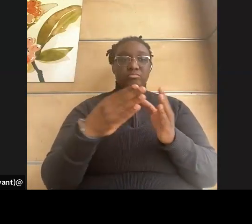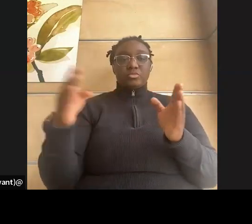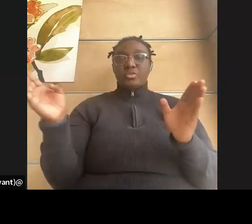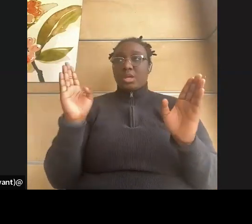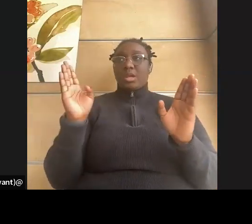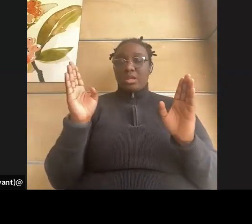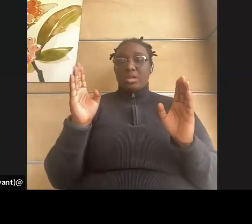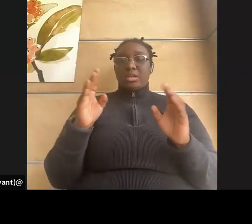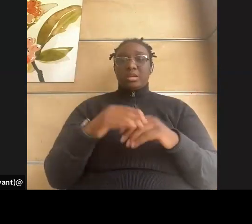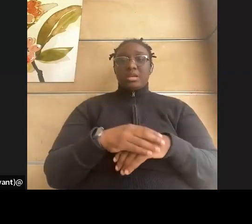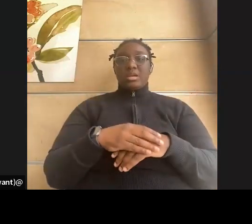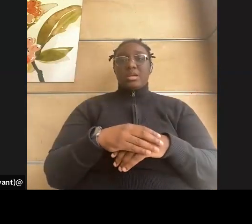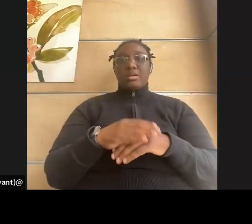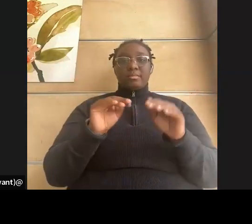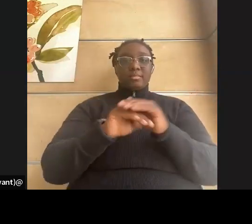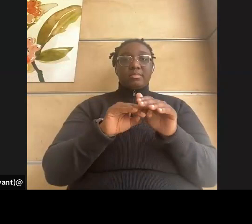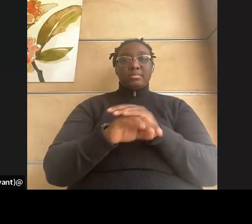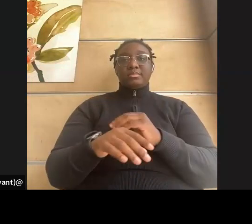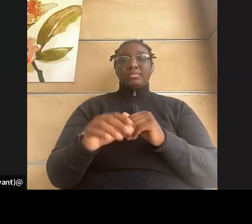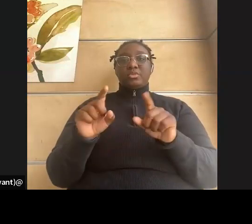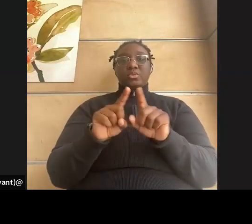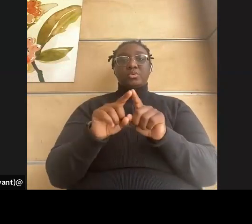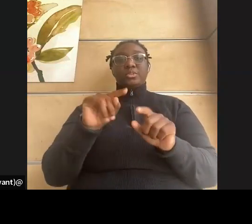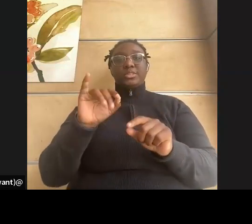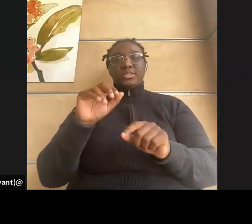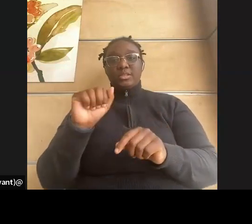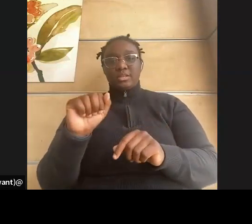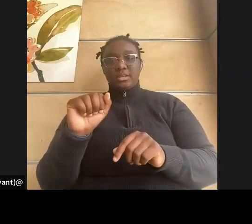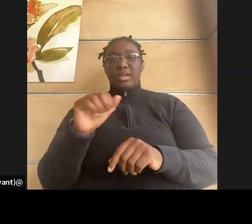and I think Aston, your slides even showed where